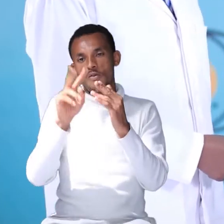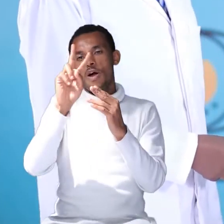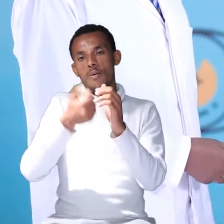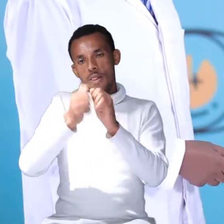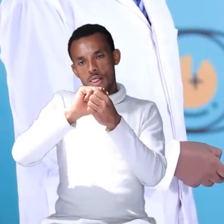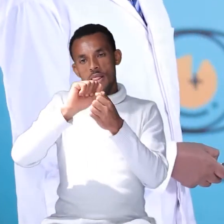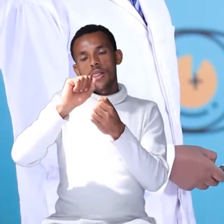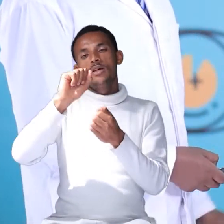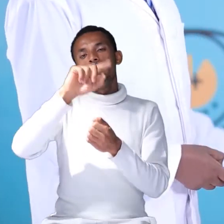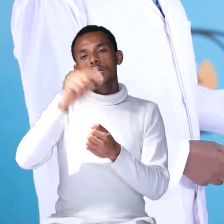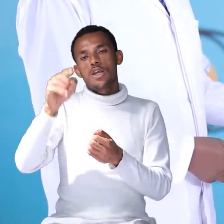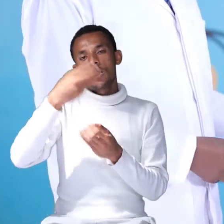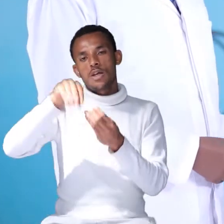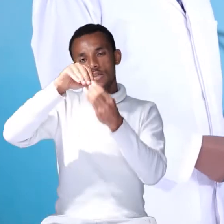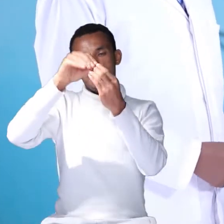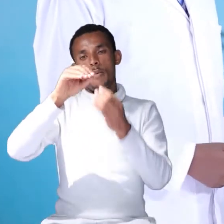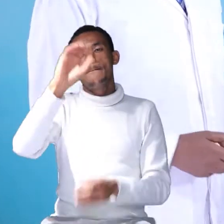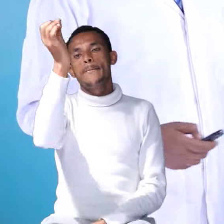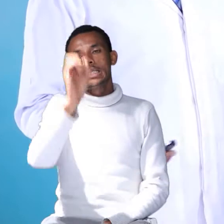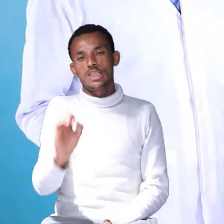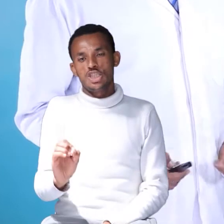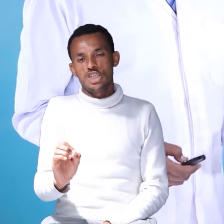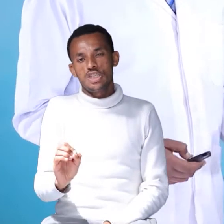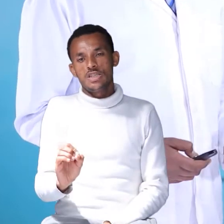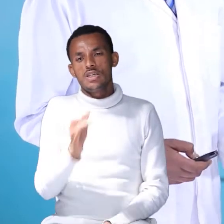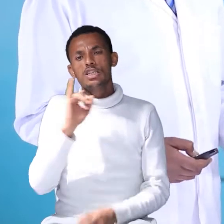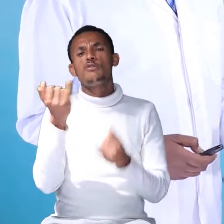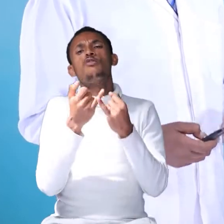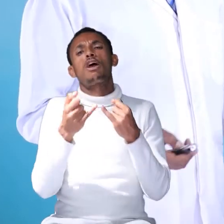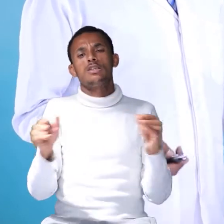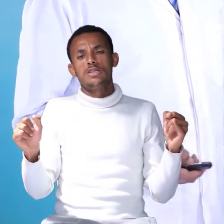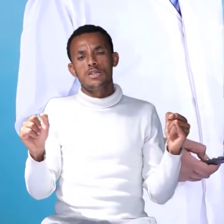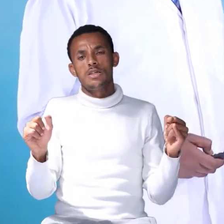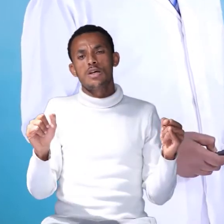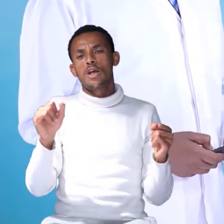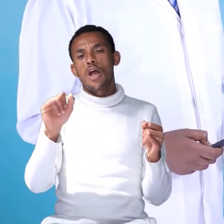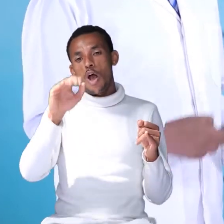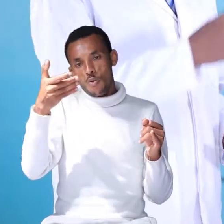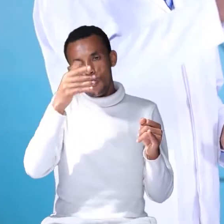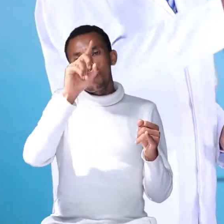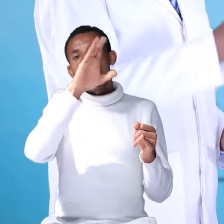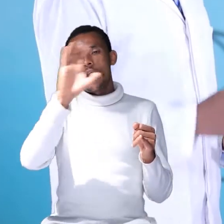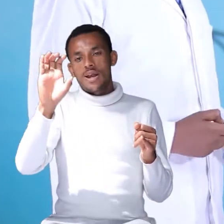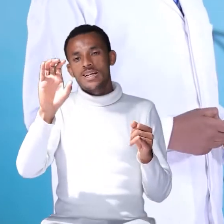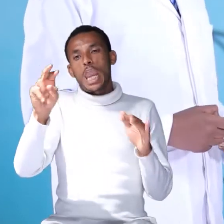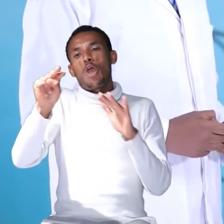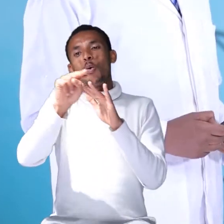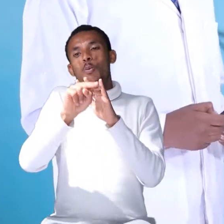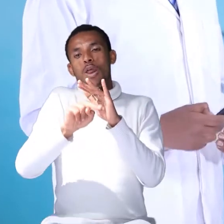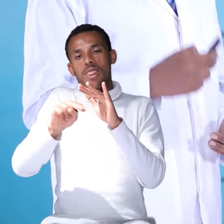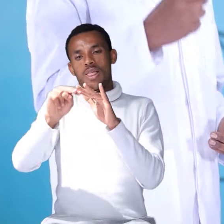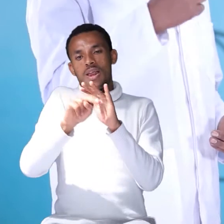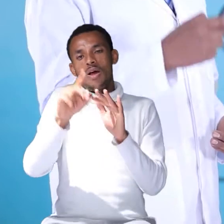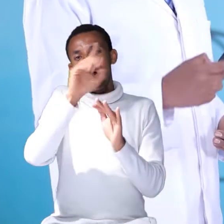it increases. How percentage? Percentage is a fraction out of 100. The numerator, when a fraction